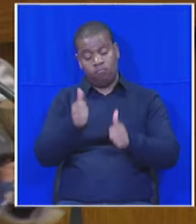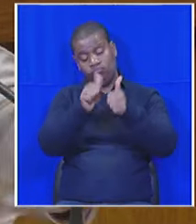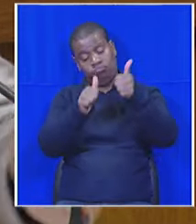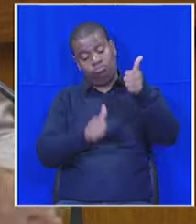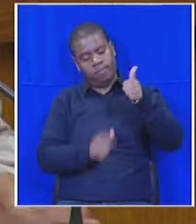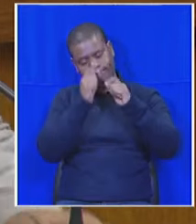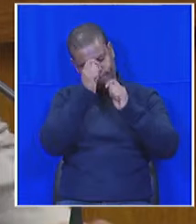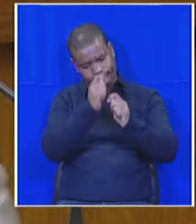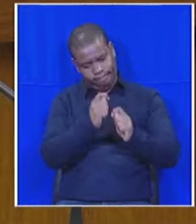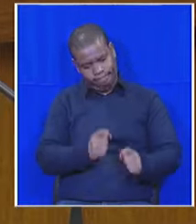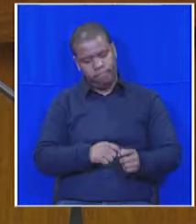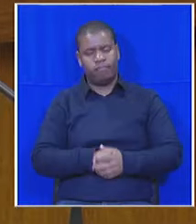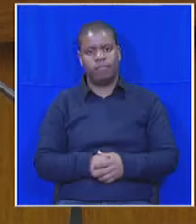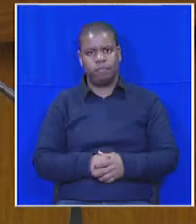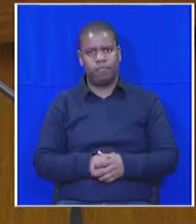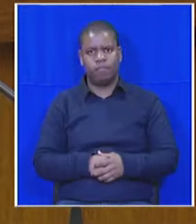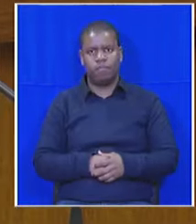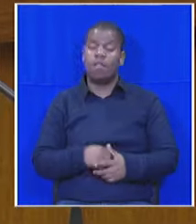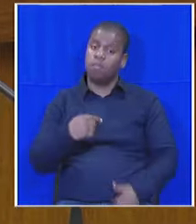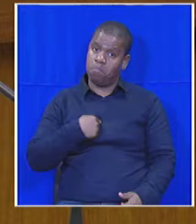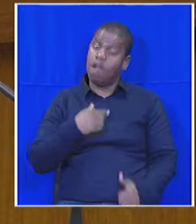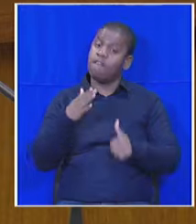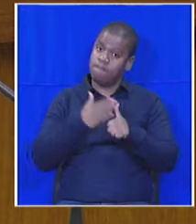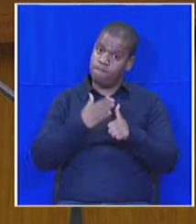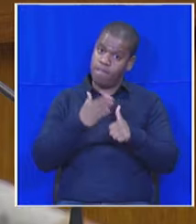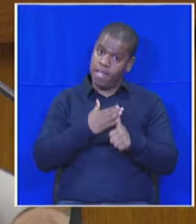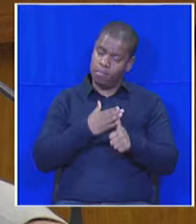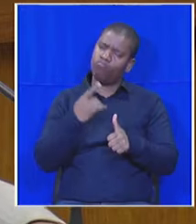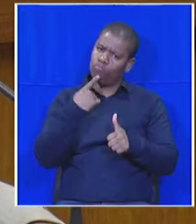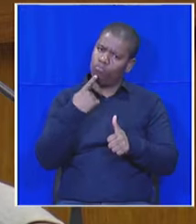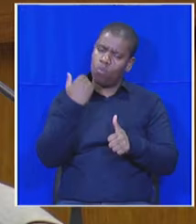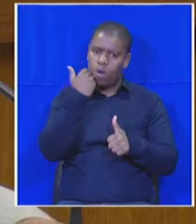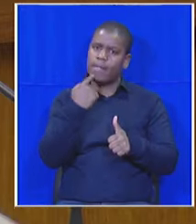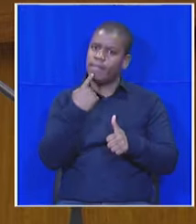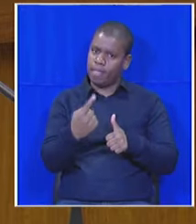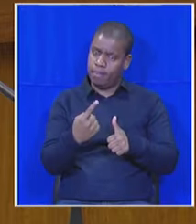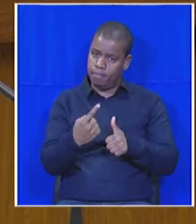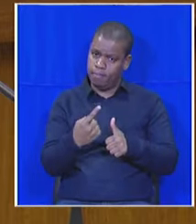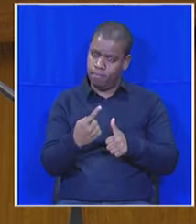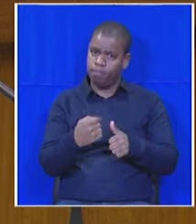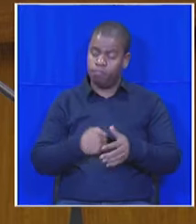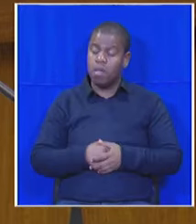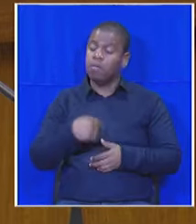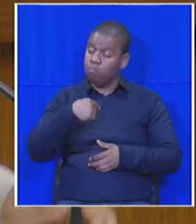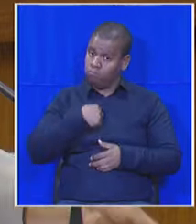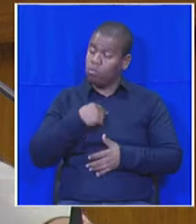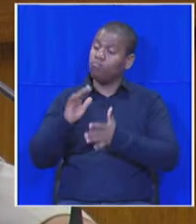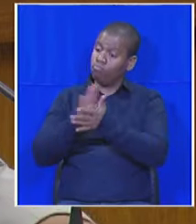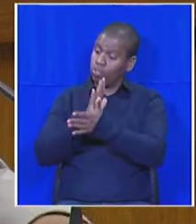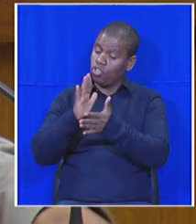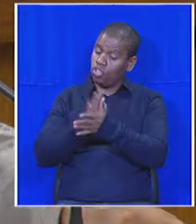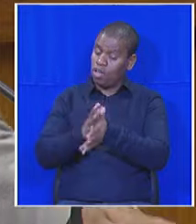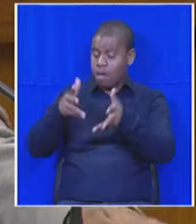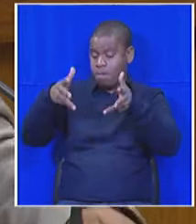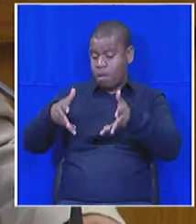observed. Let me start on this one. I really appreciate the fact that in Parliament